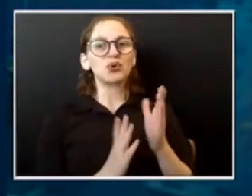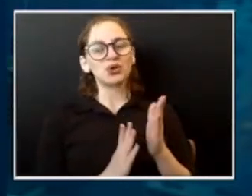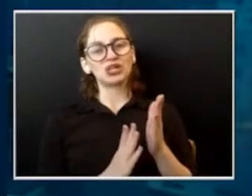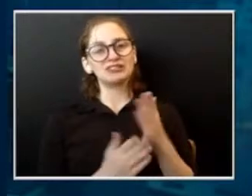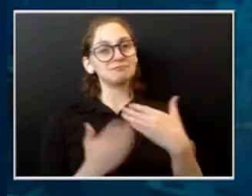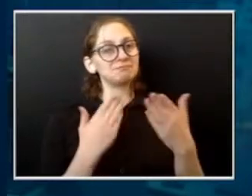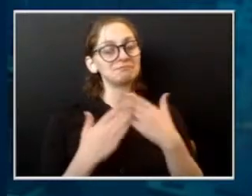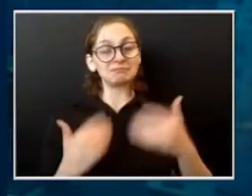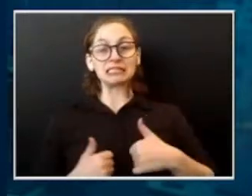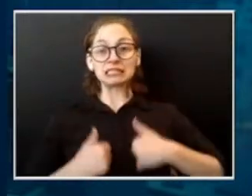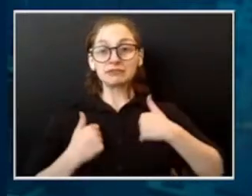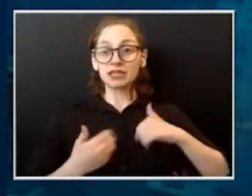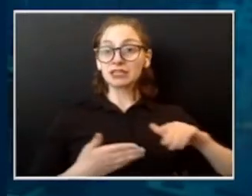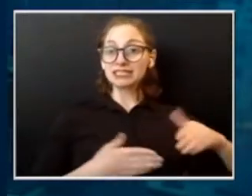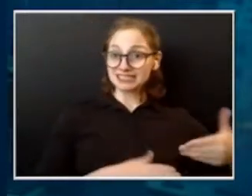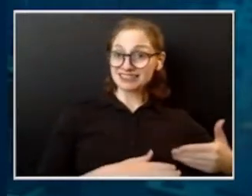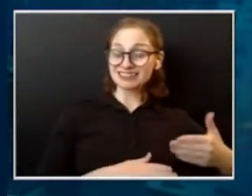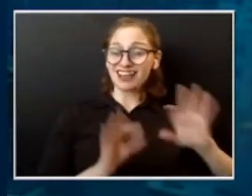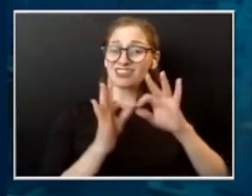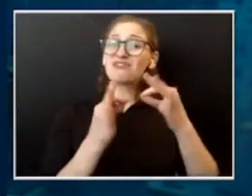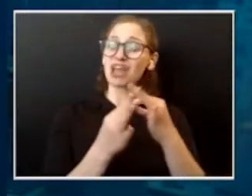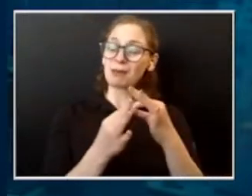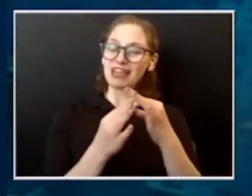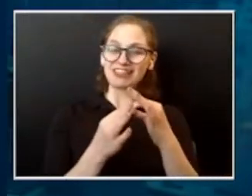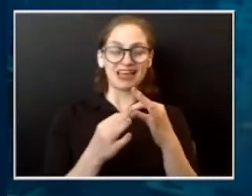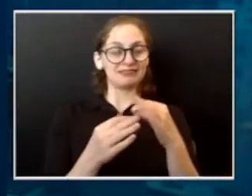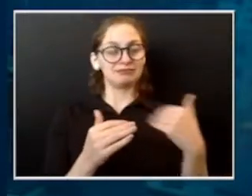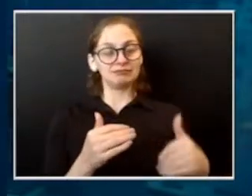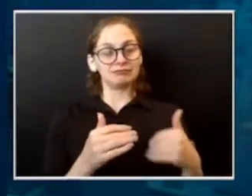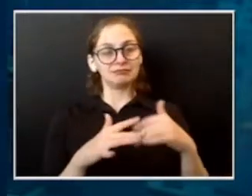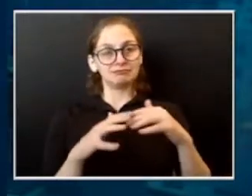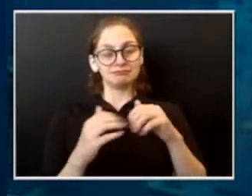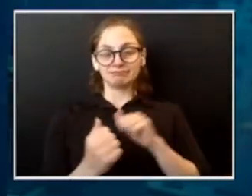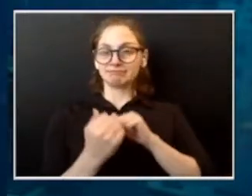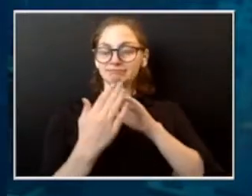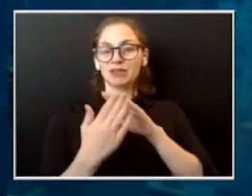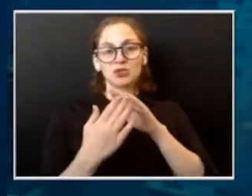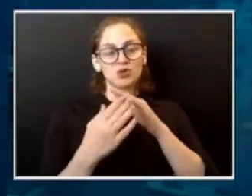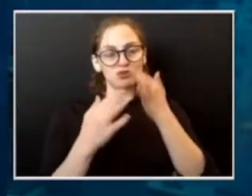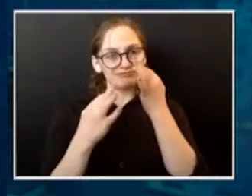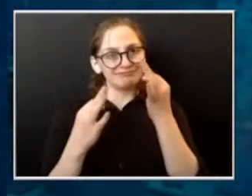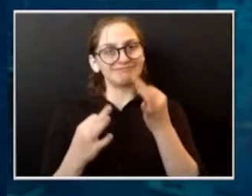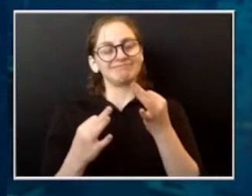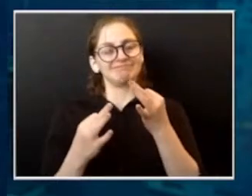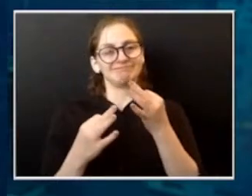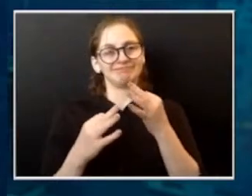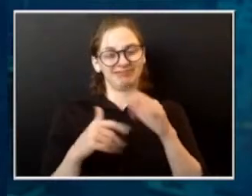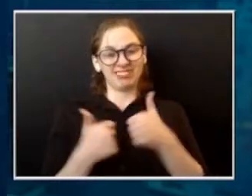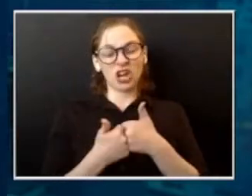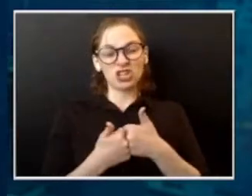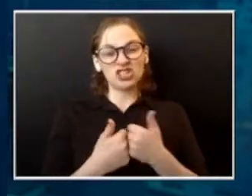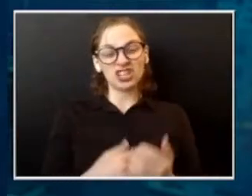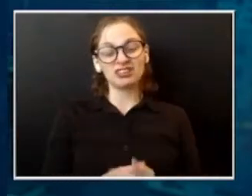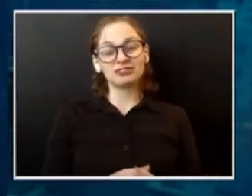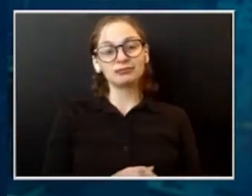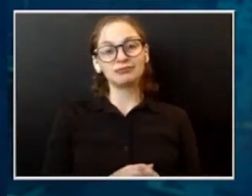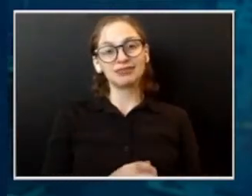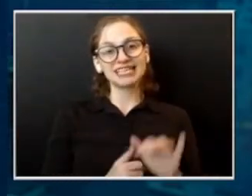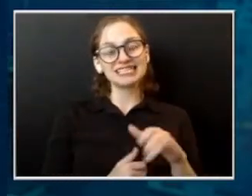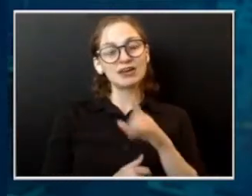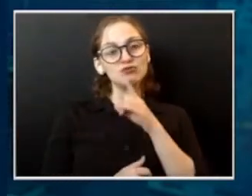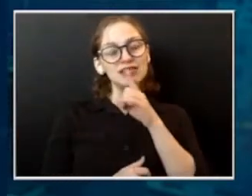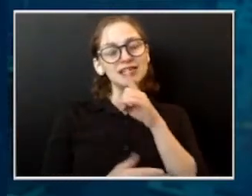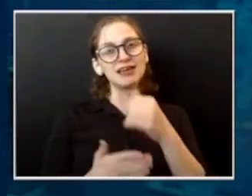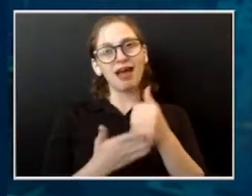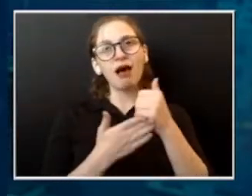that make those difficult decisions for their loved ones. And because it really is paying it forward, and it really is saving in